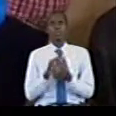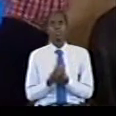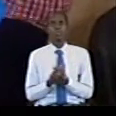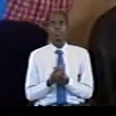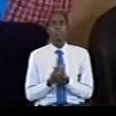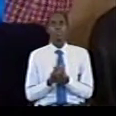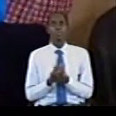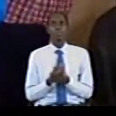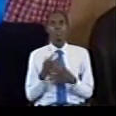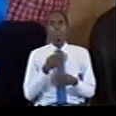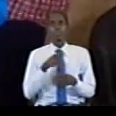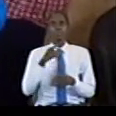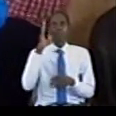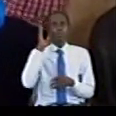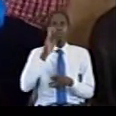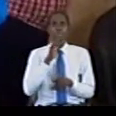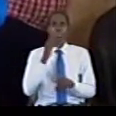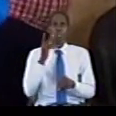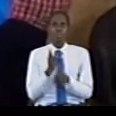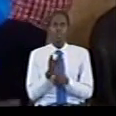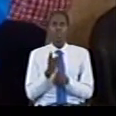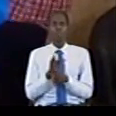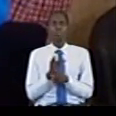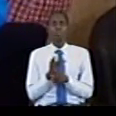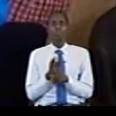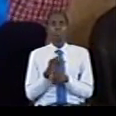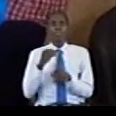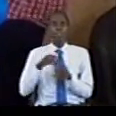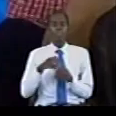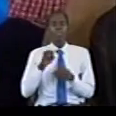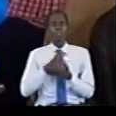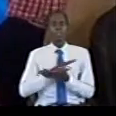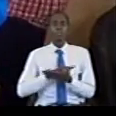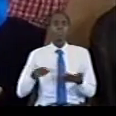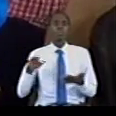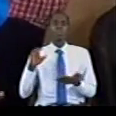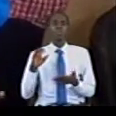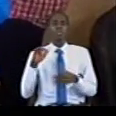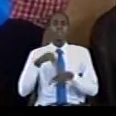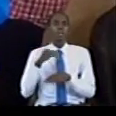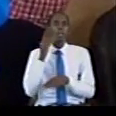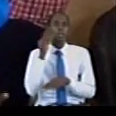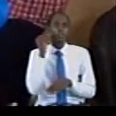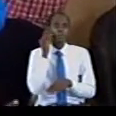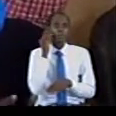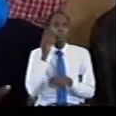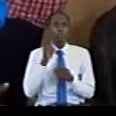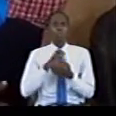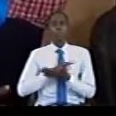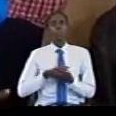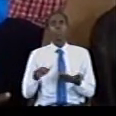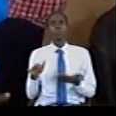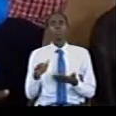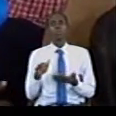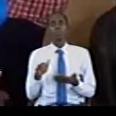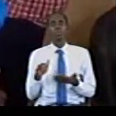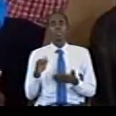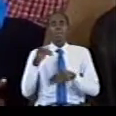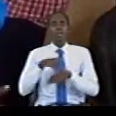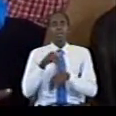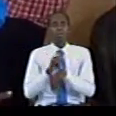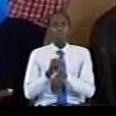And you'll be preserved in sanctification. At home, sanctification. At